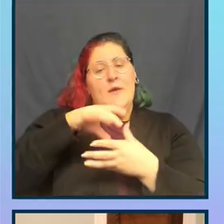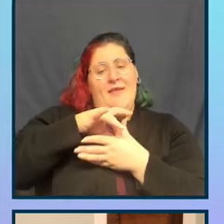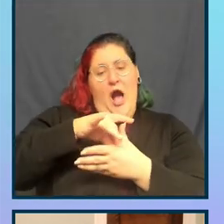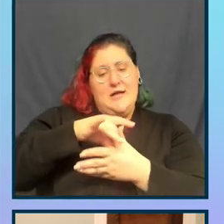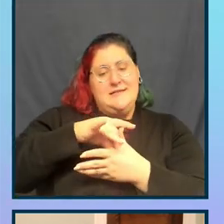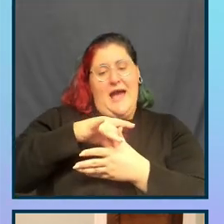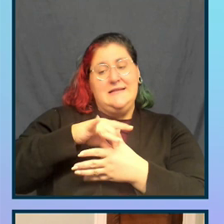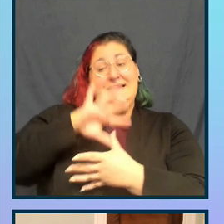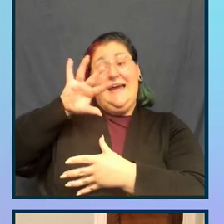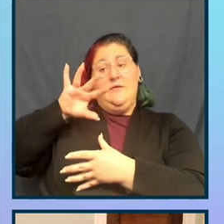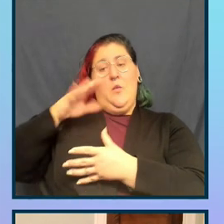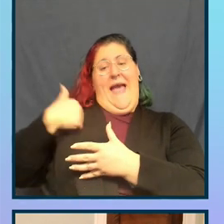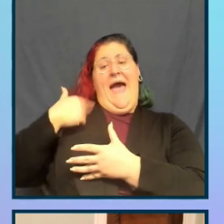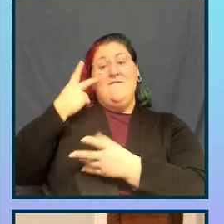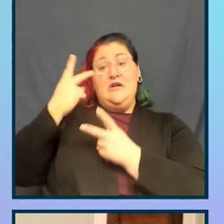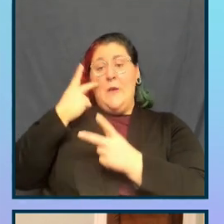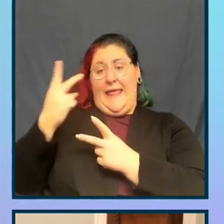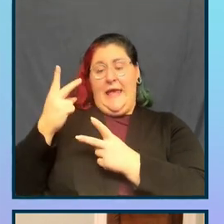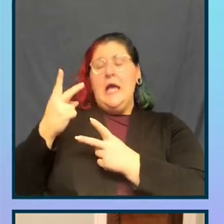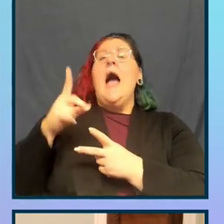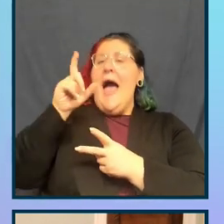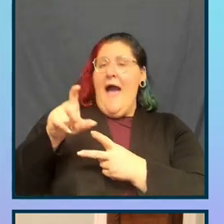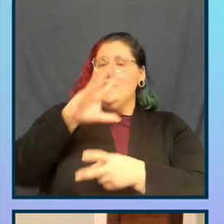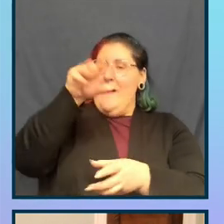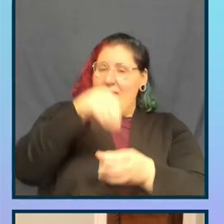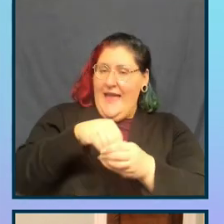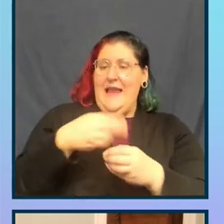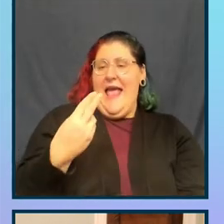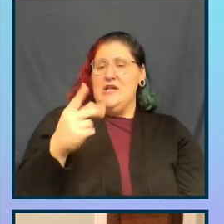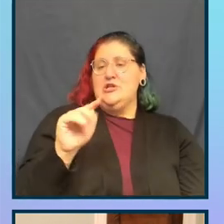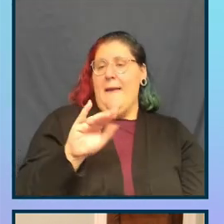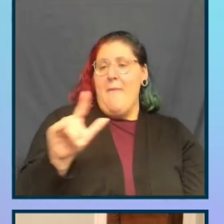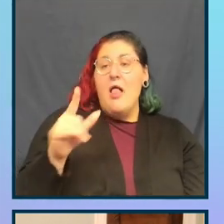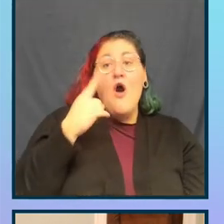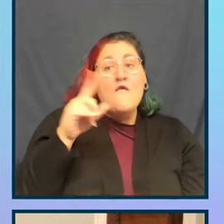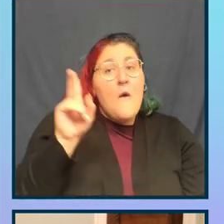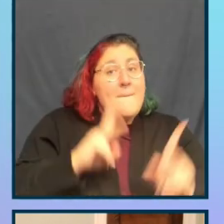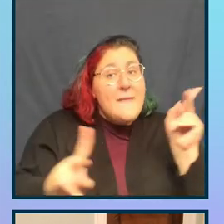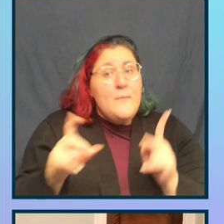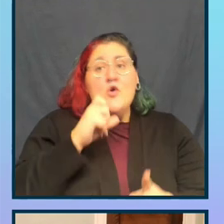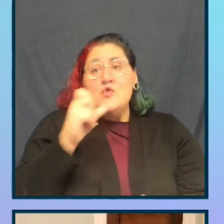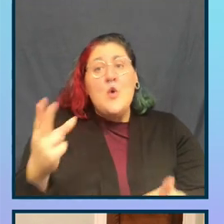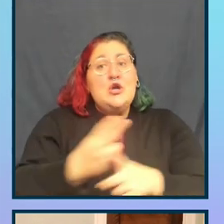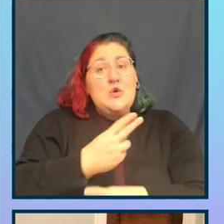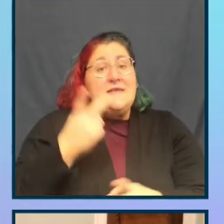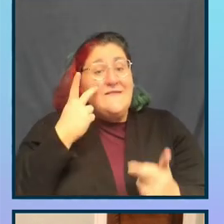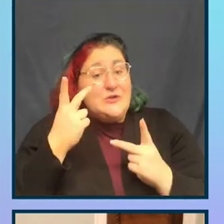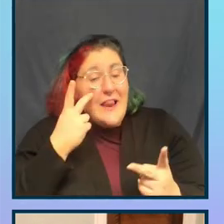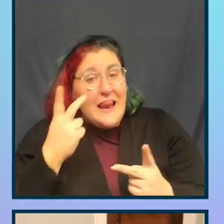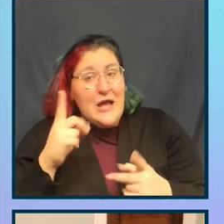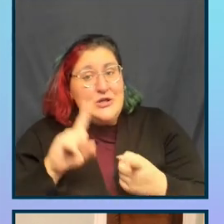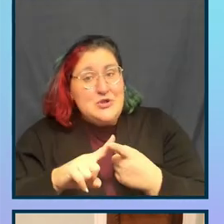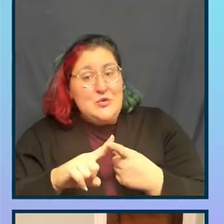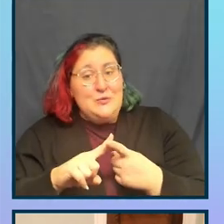same context is provided via HTML for those who don't consume our content visually. There's a good chance